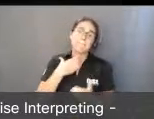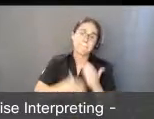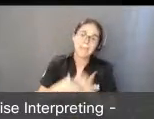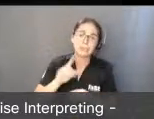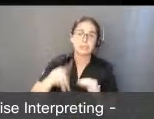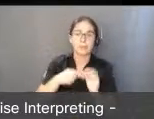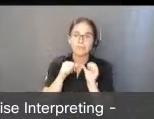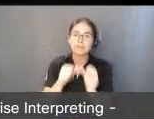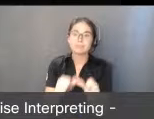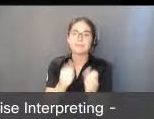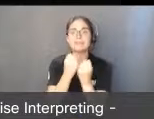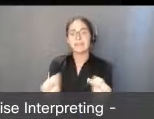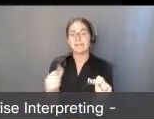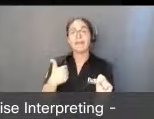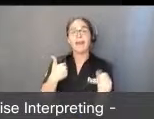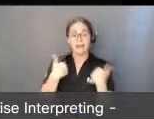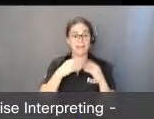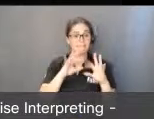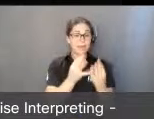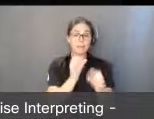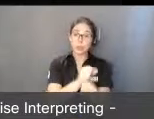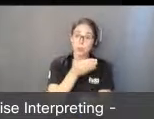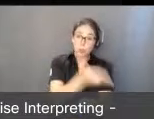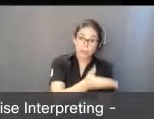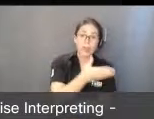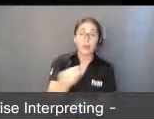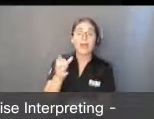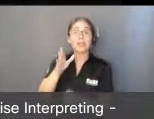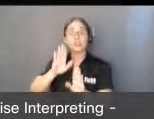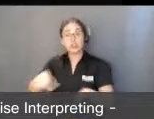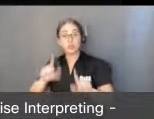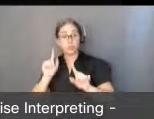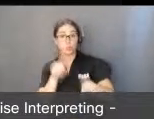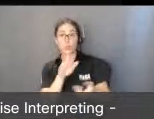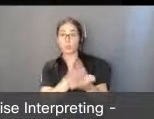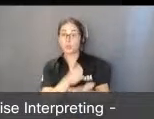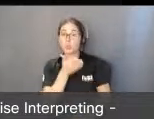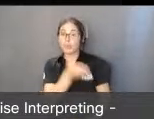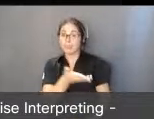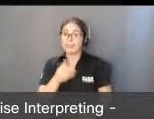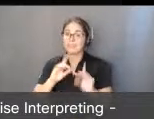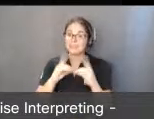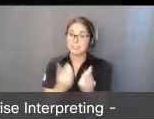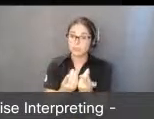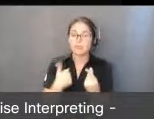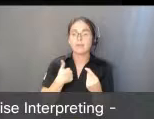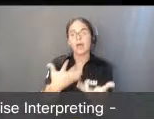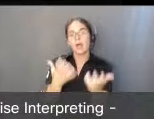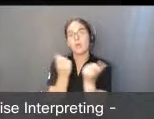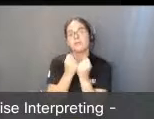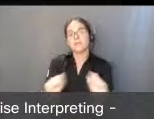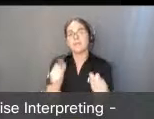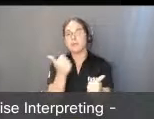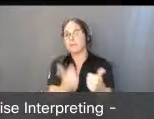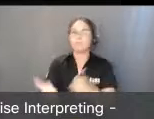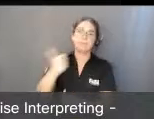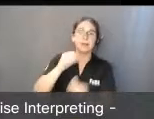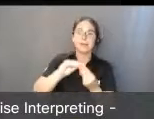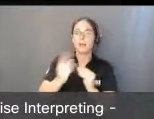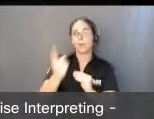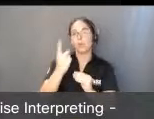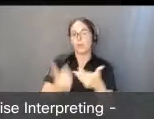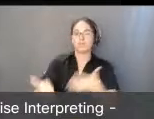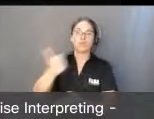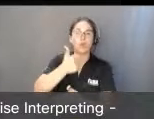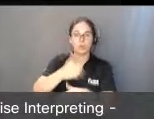this district as well as children who attend this district. I want their healthy and safety to be priority number one. Thank you, Nicole